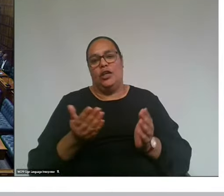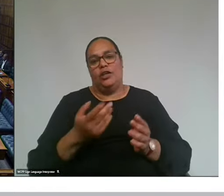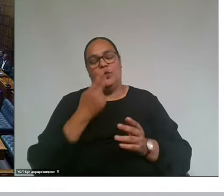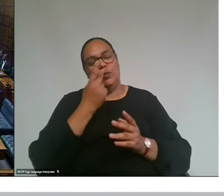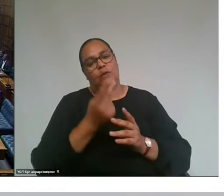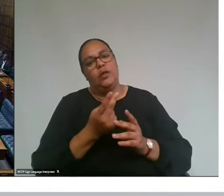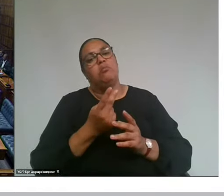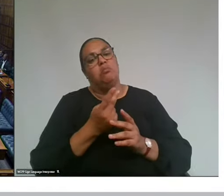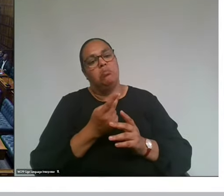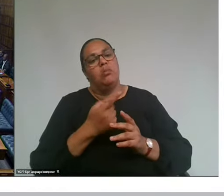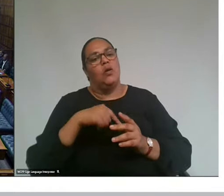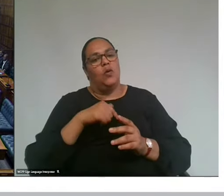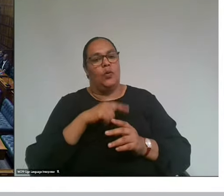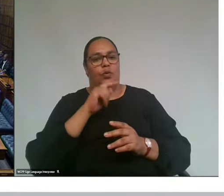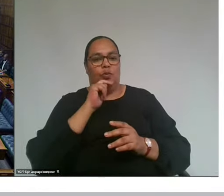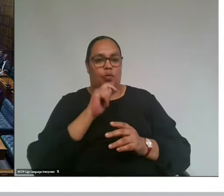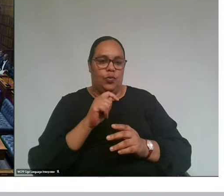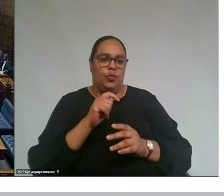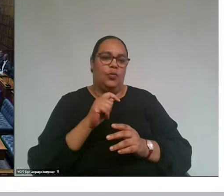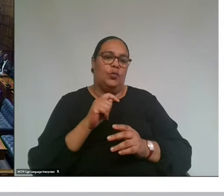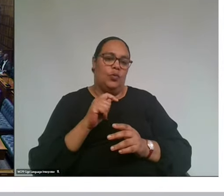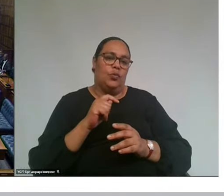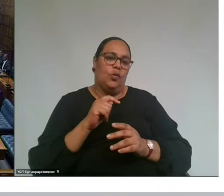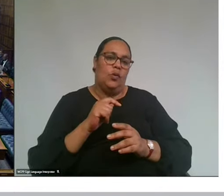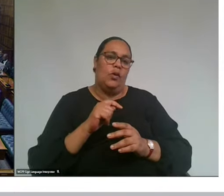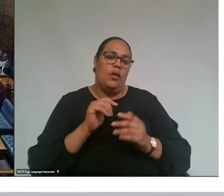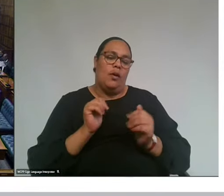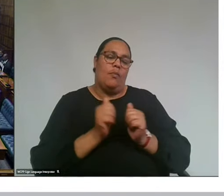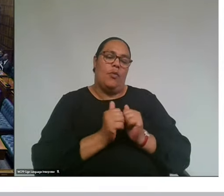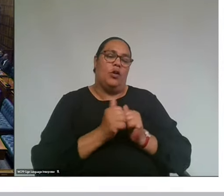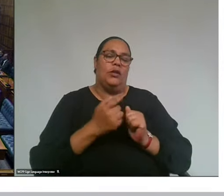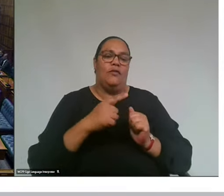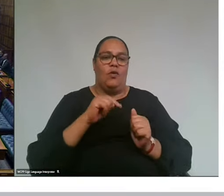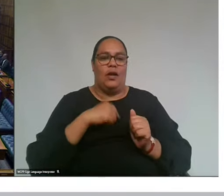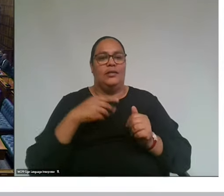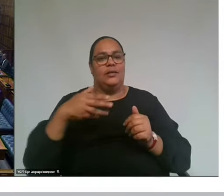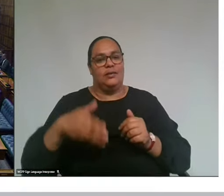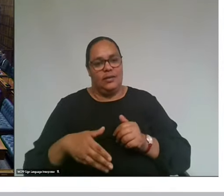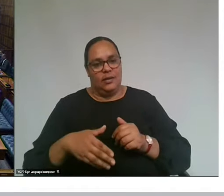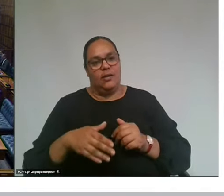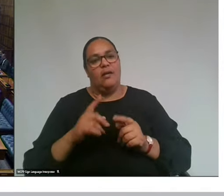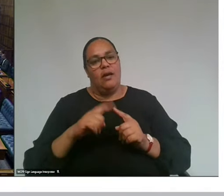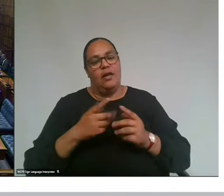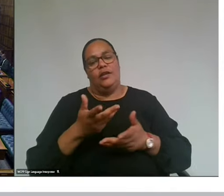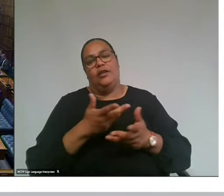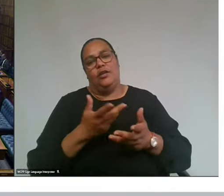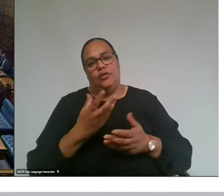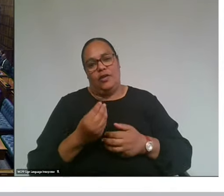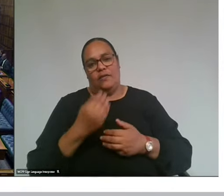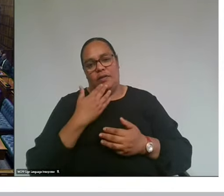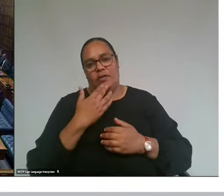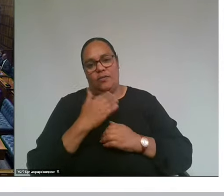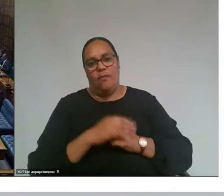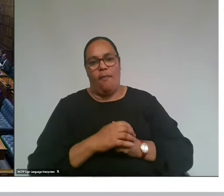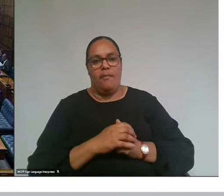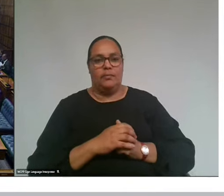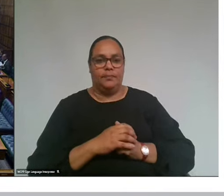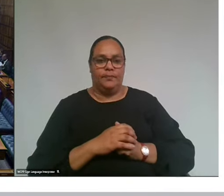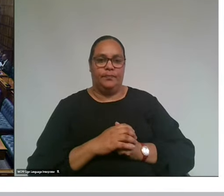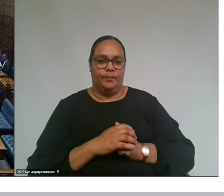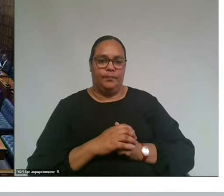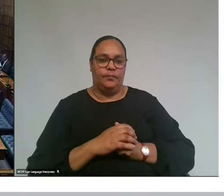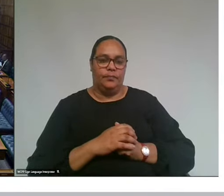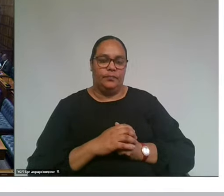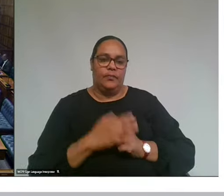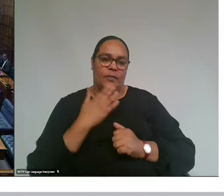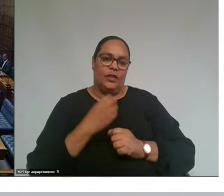see that we uh a key partner for us is is here and and engaged thank you thank you